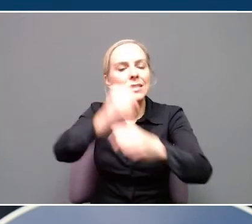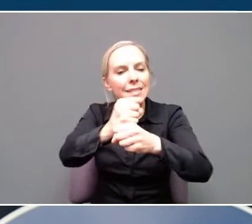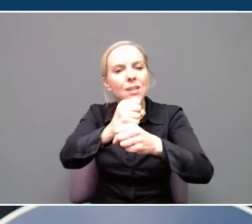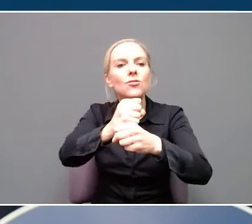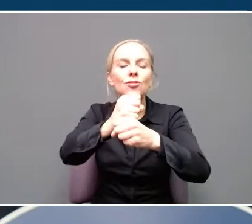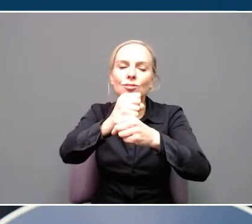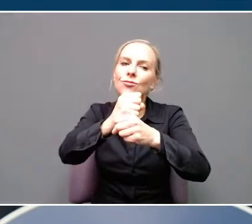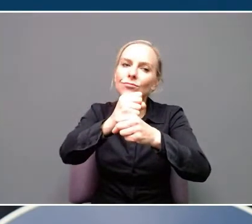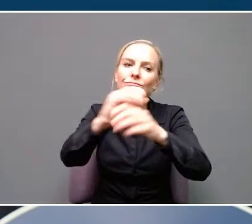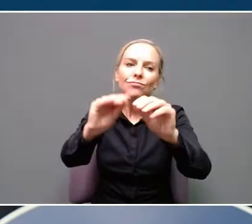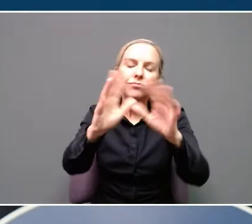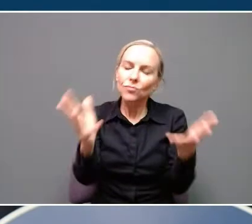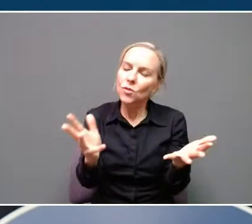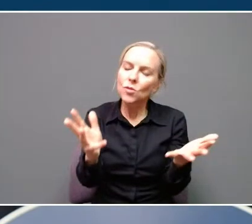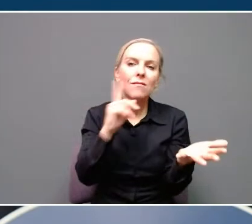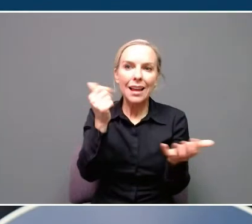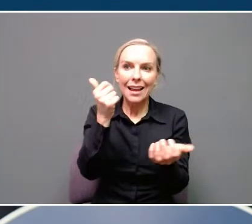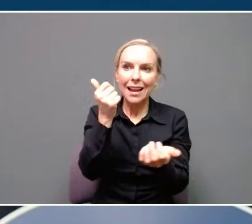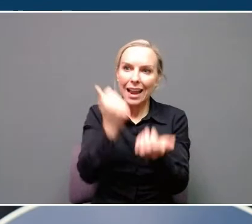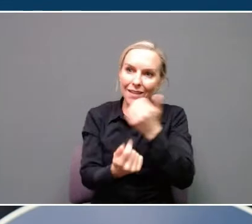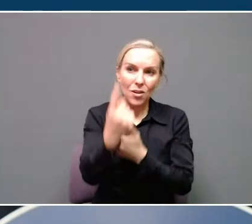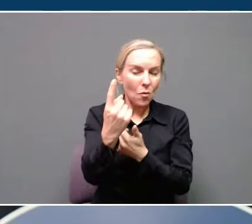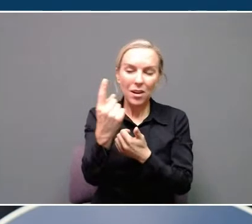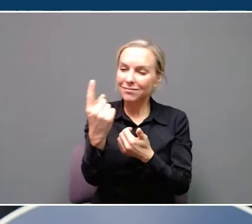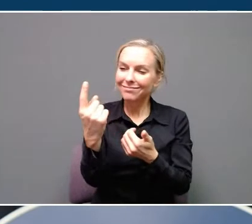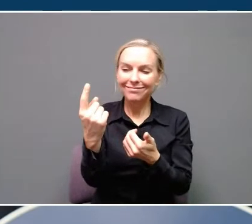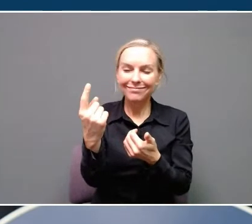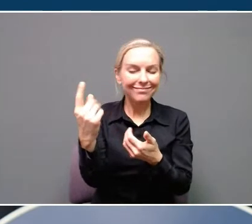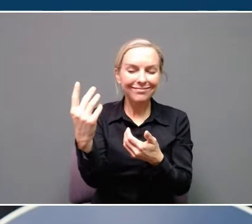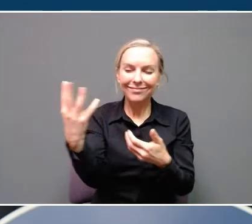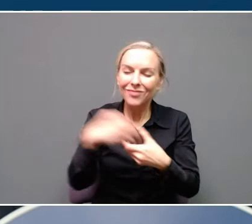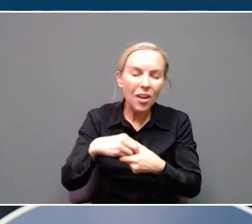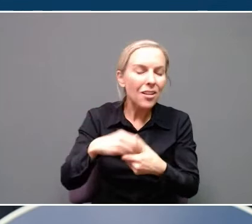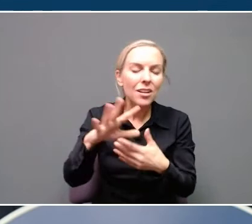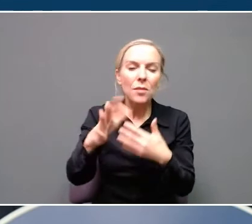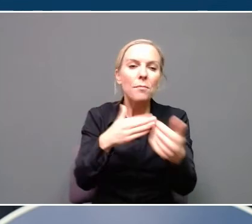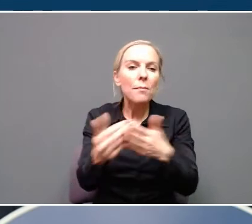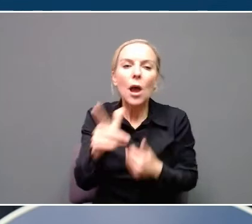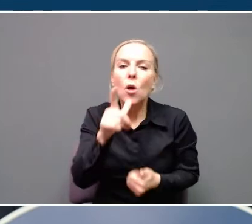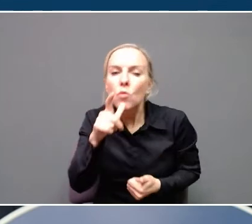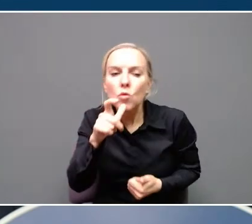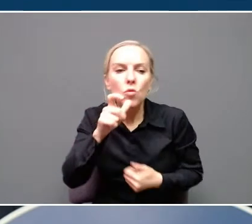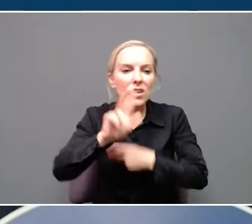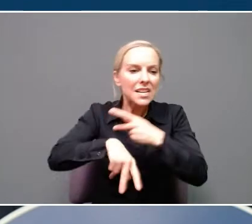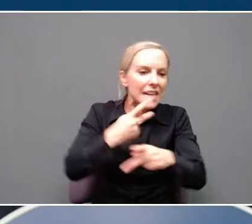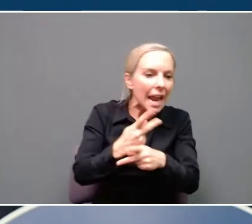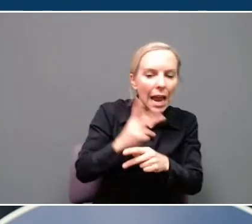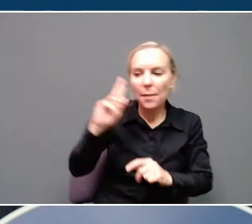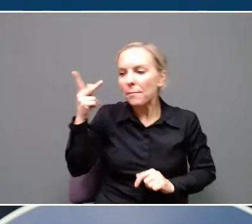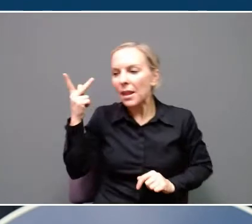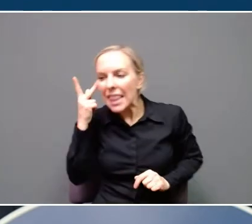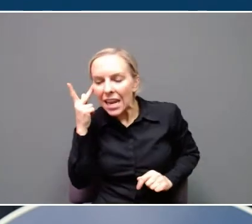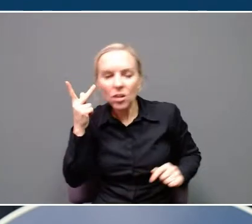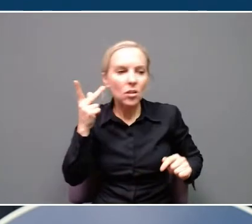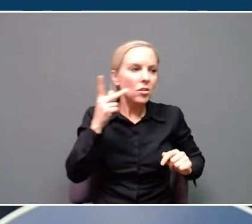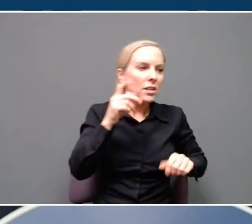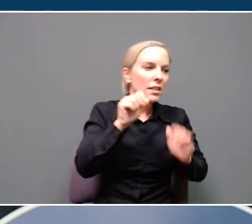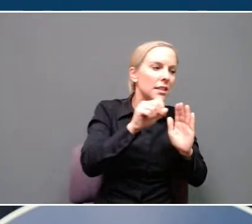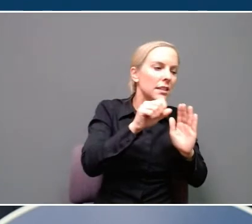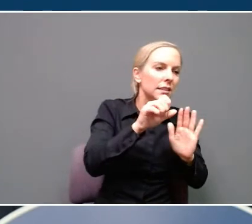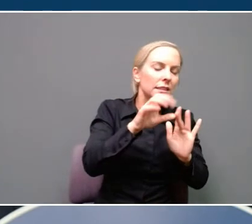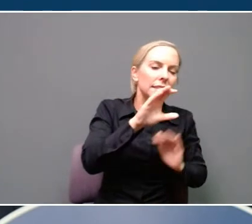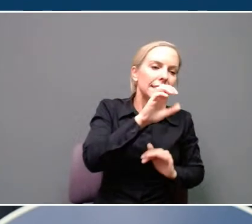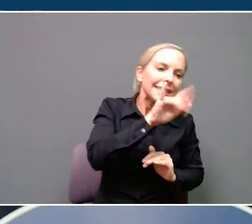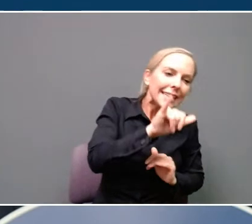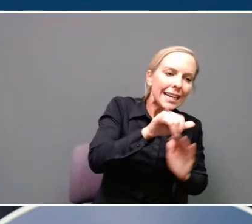and everybody is in. So it doesn't matter the party, doesn't matter the type and level of government. Certainly, the I-69